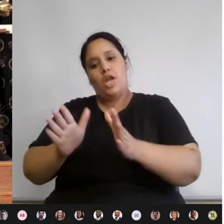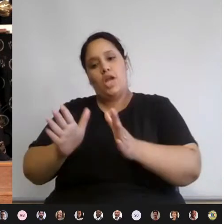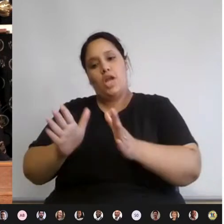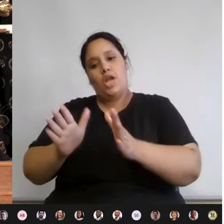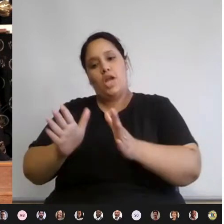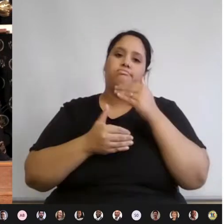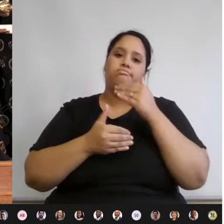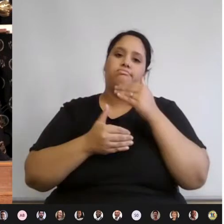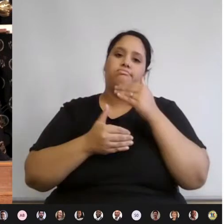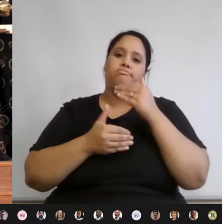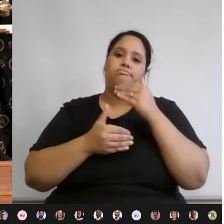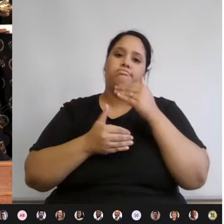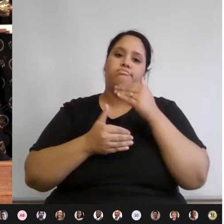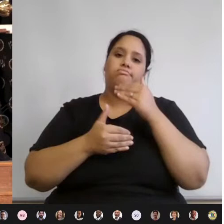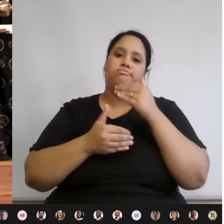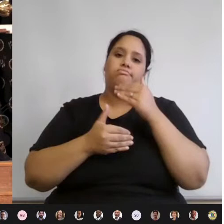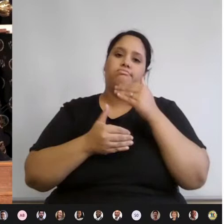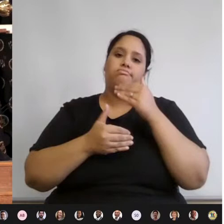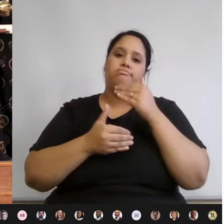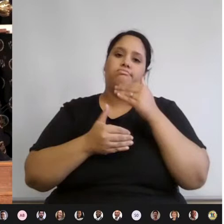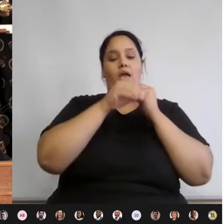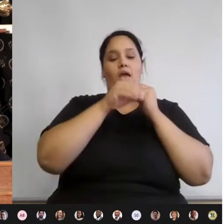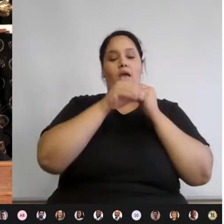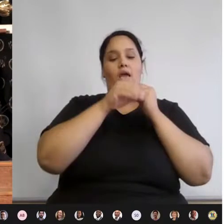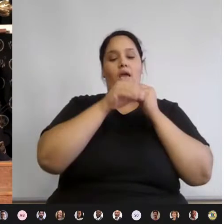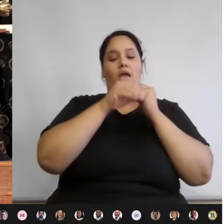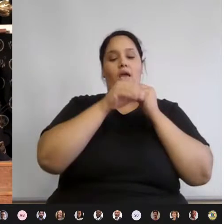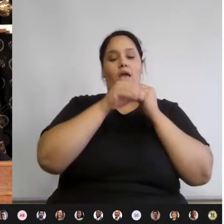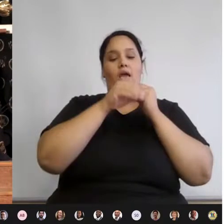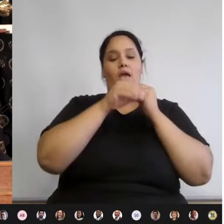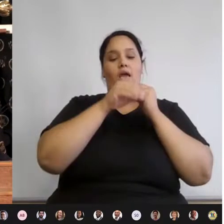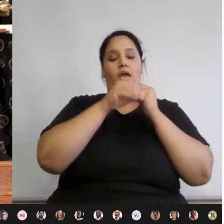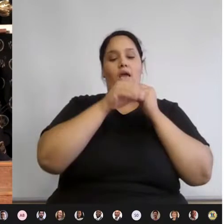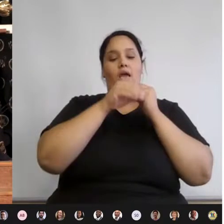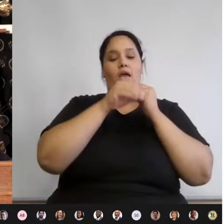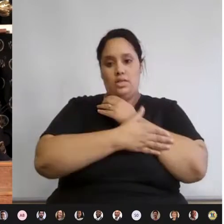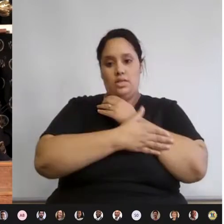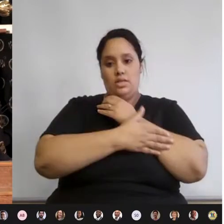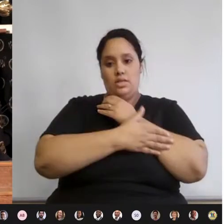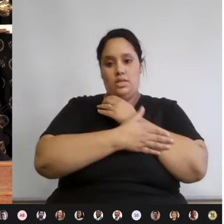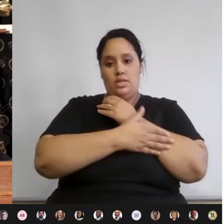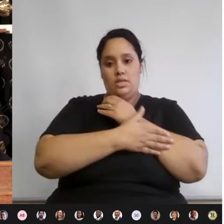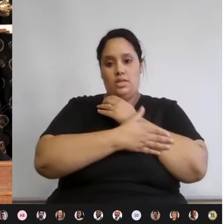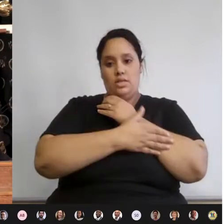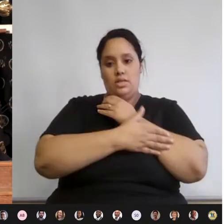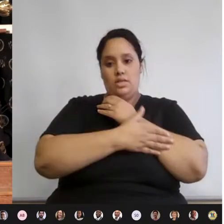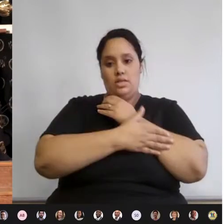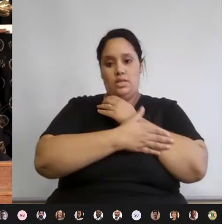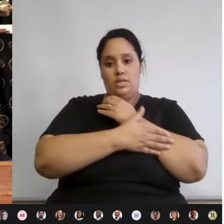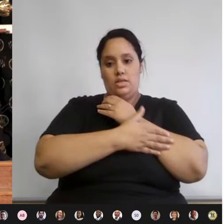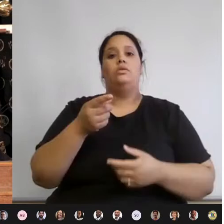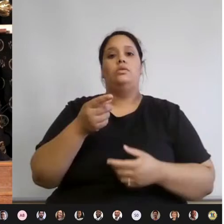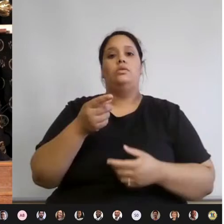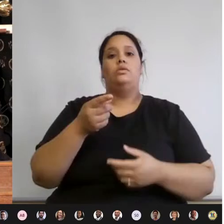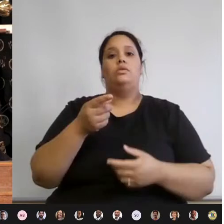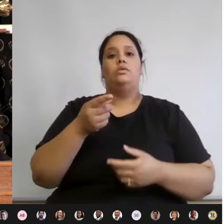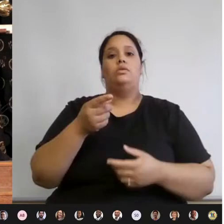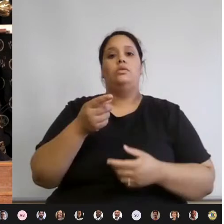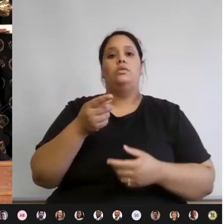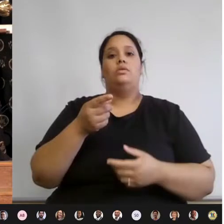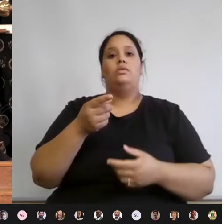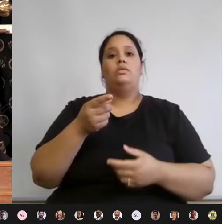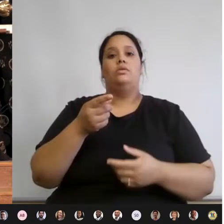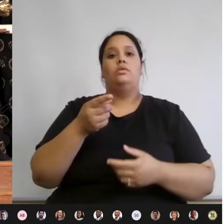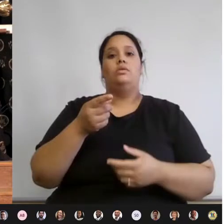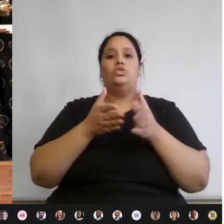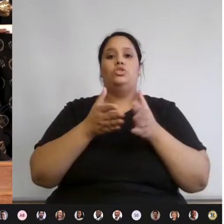adding to our policing system in our country. I would like to say to General Patakile, who